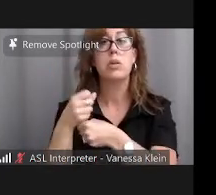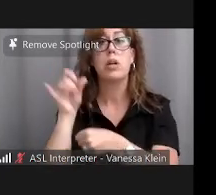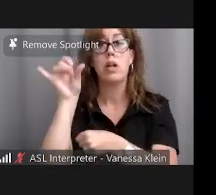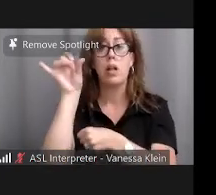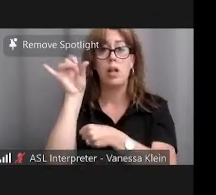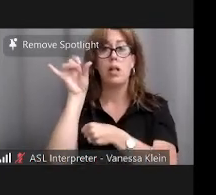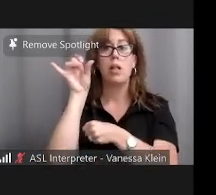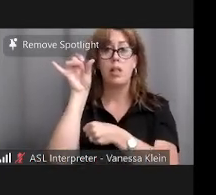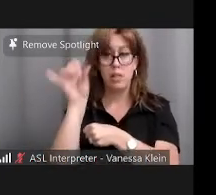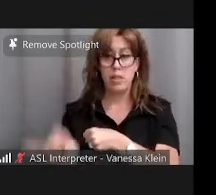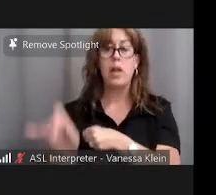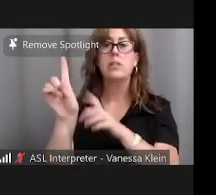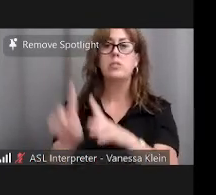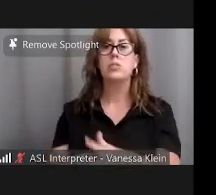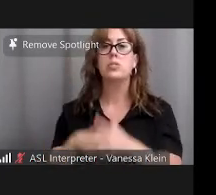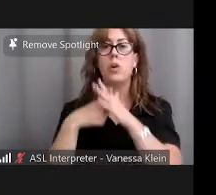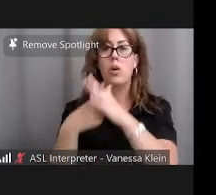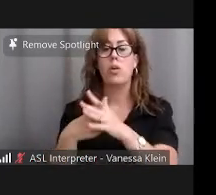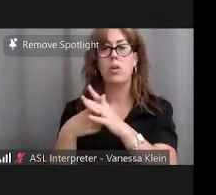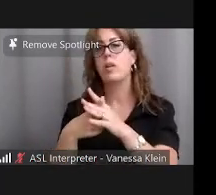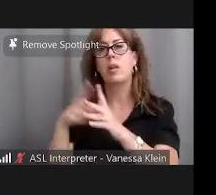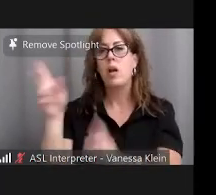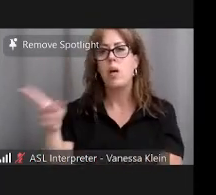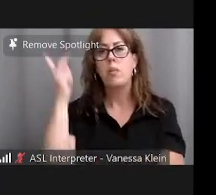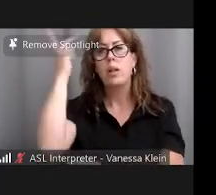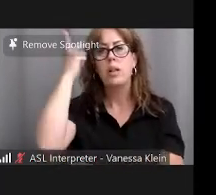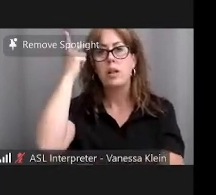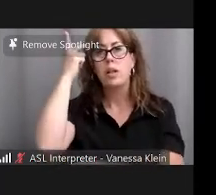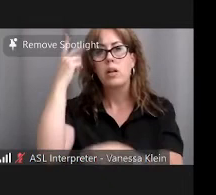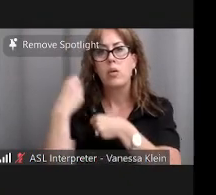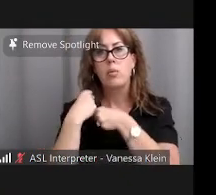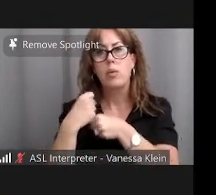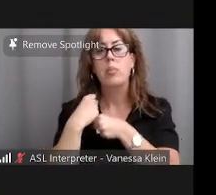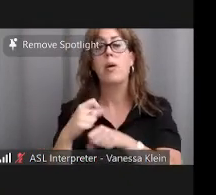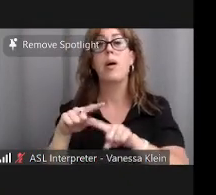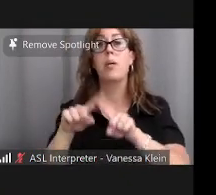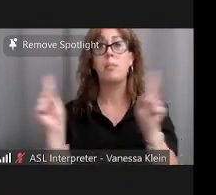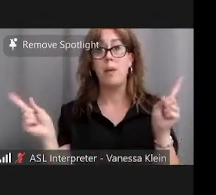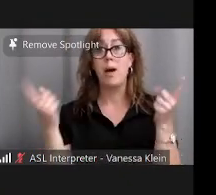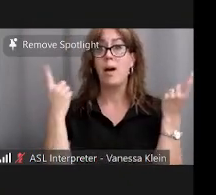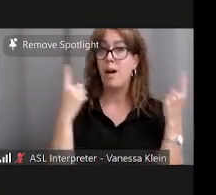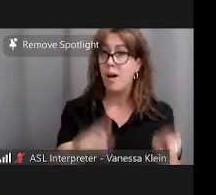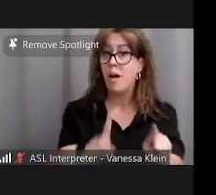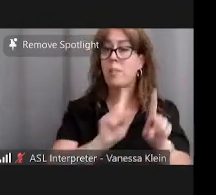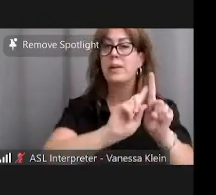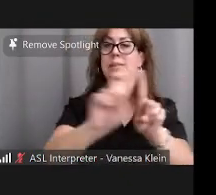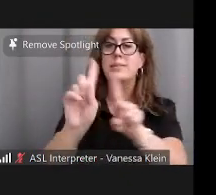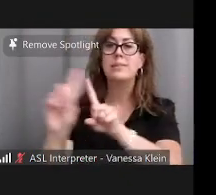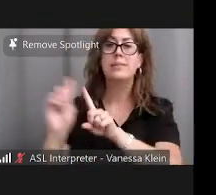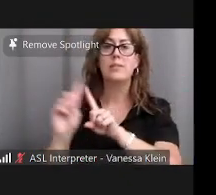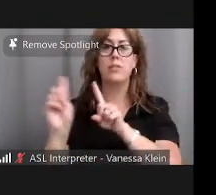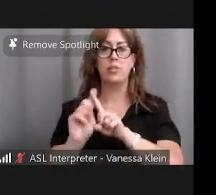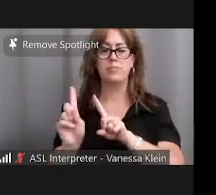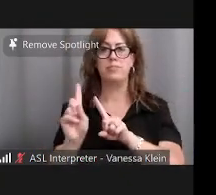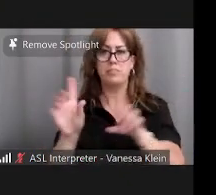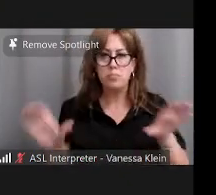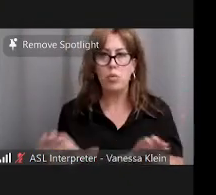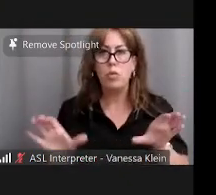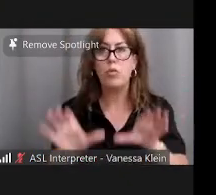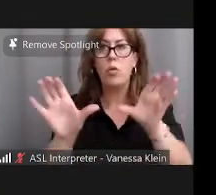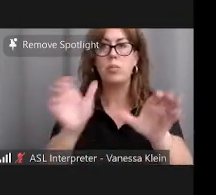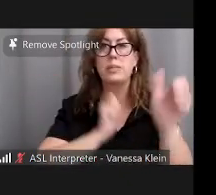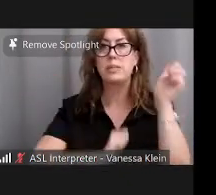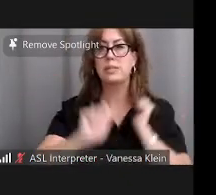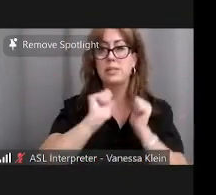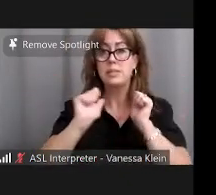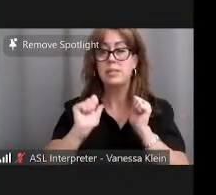political protest, but soon there were performances taking place, there were murals being painted, and we felt that